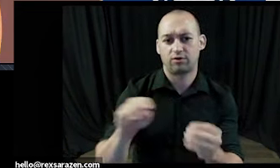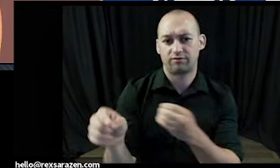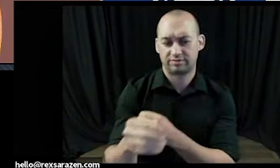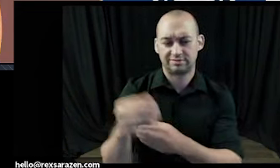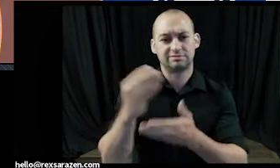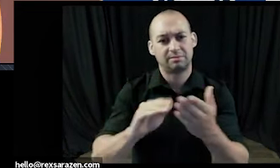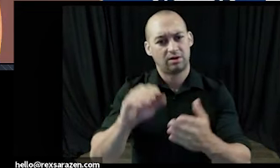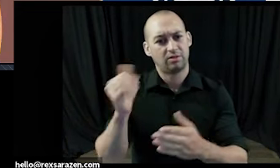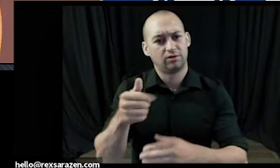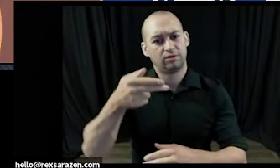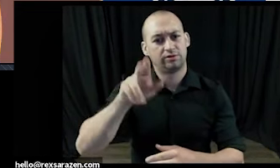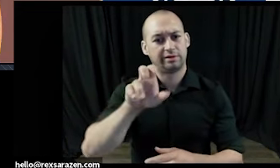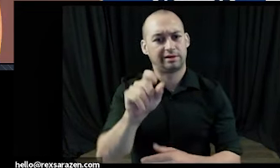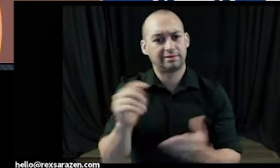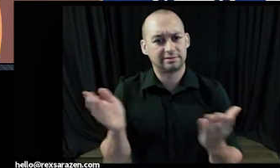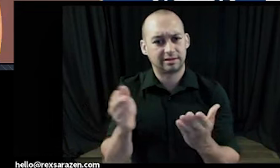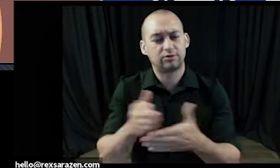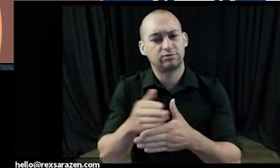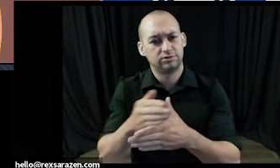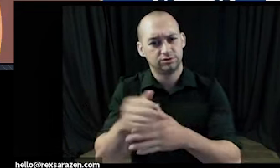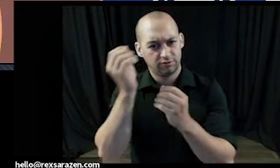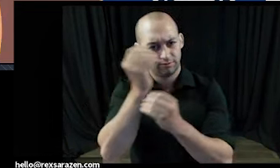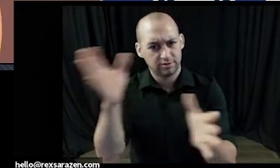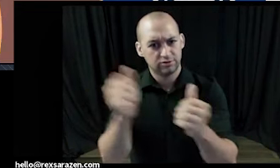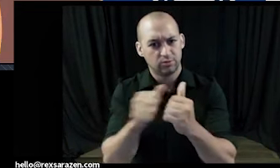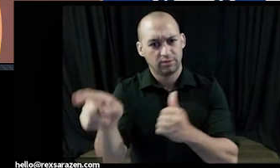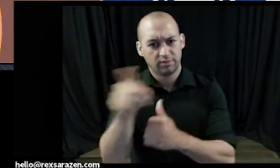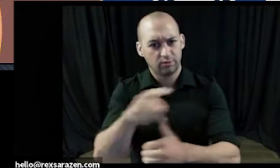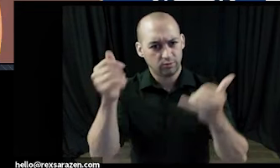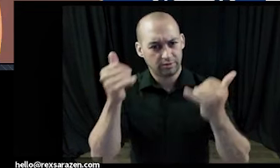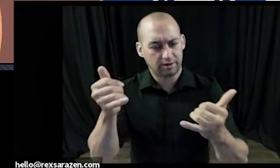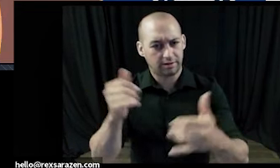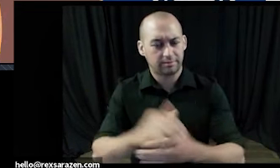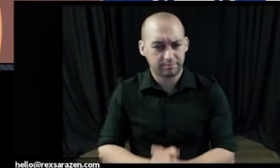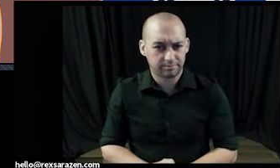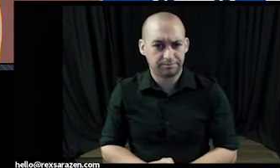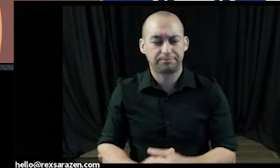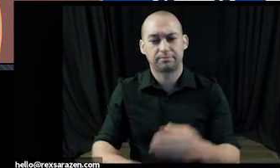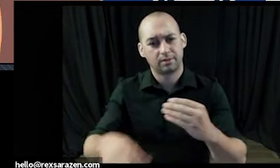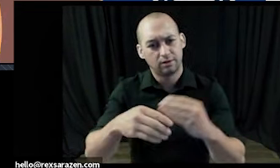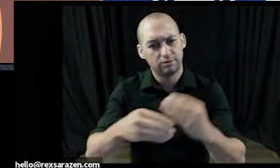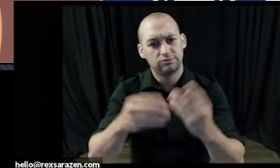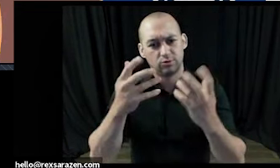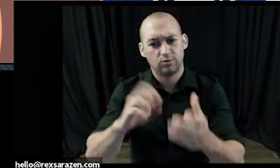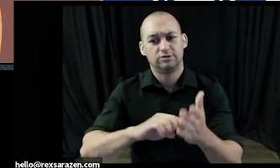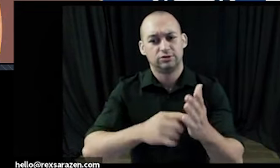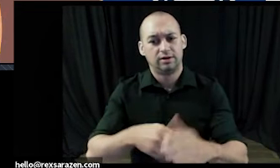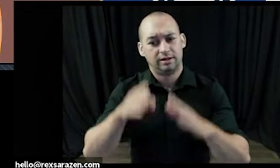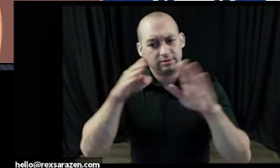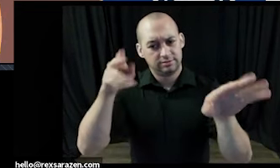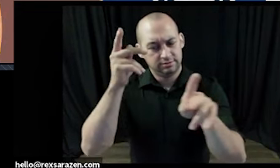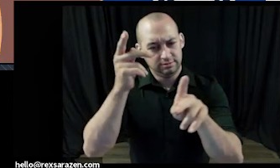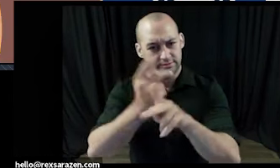guest presenters as well that will be sharing information with you all today. In addition, I wanted to start with a few